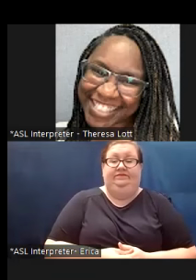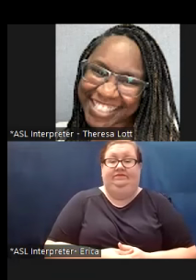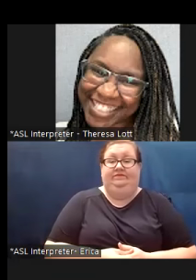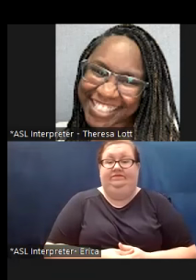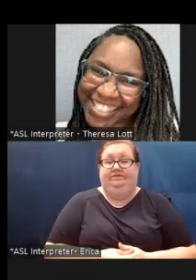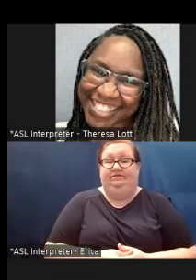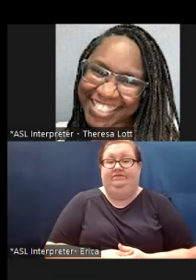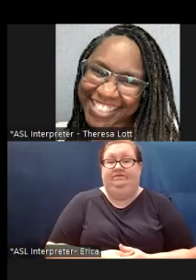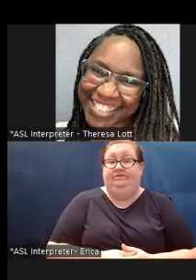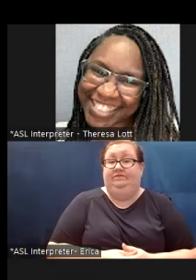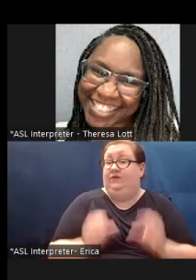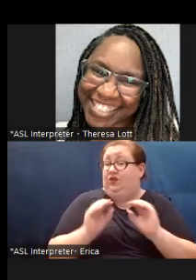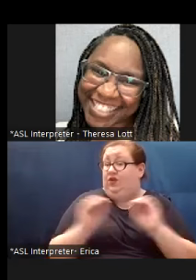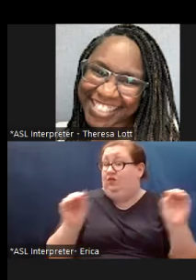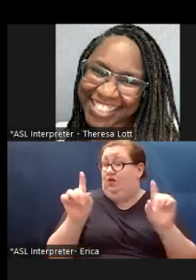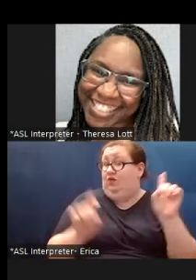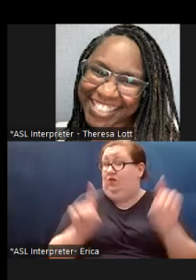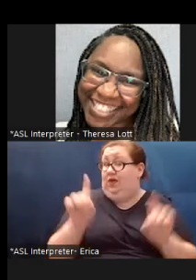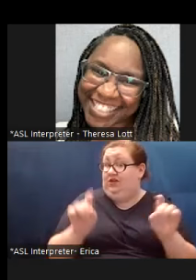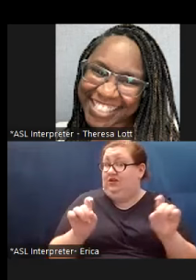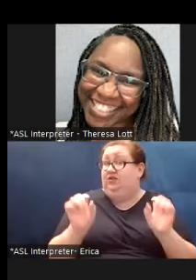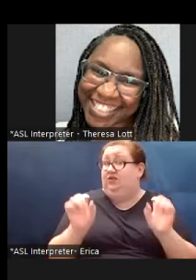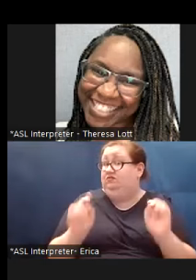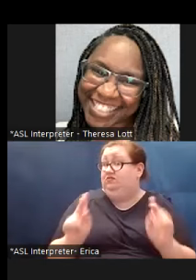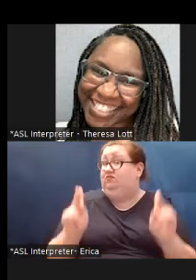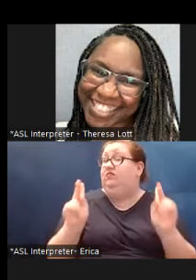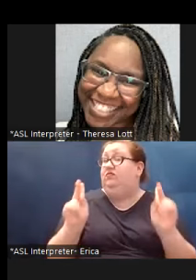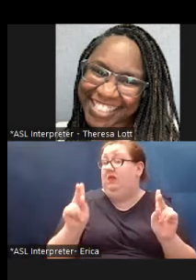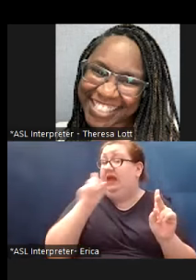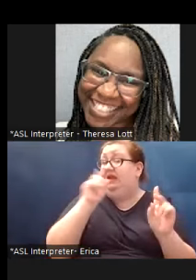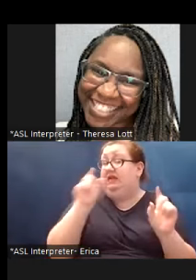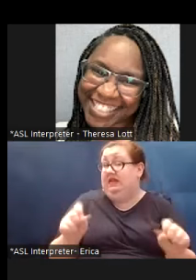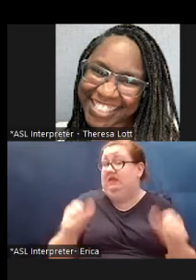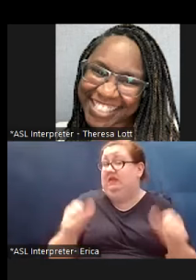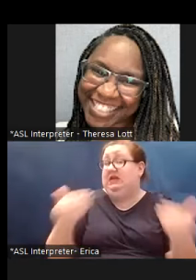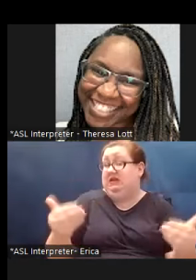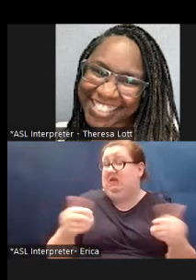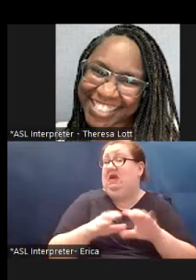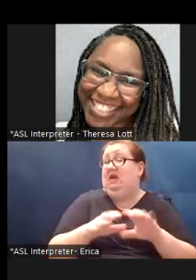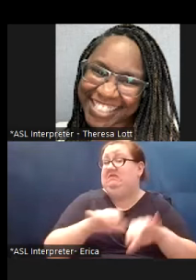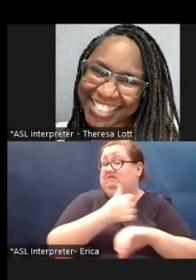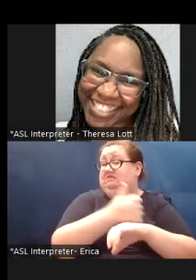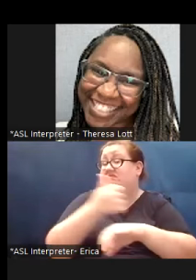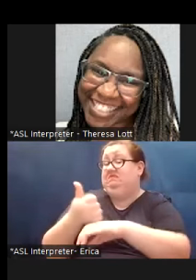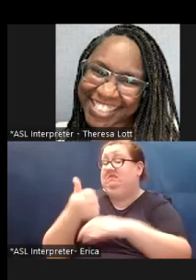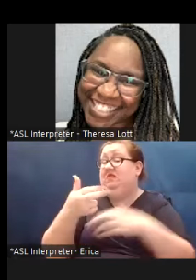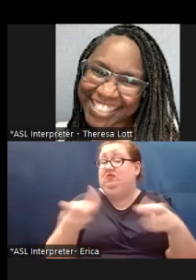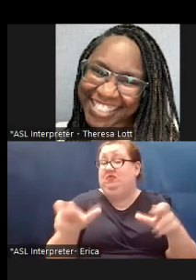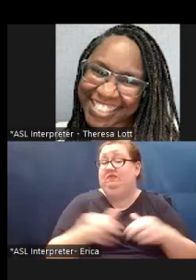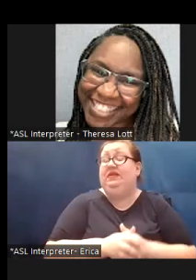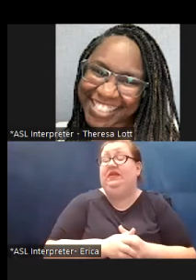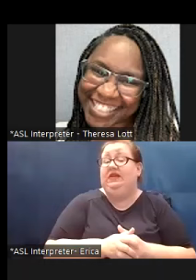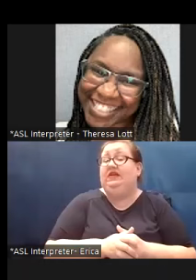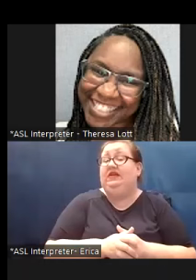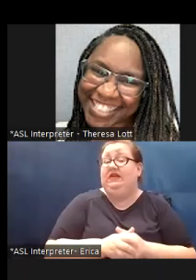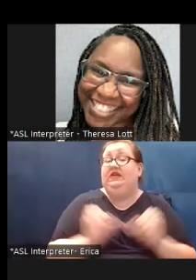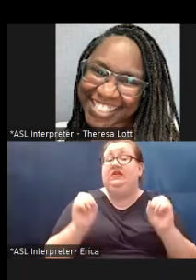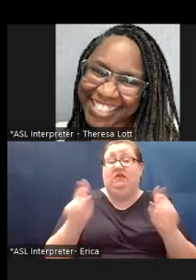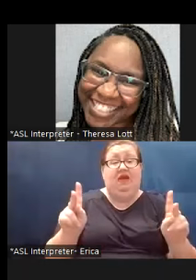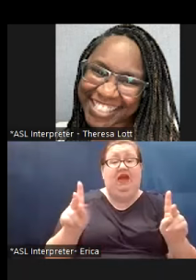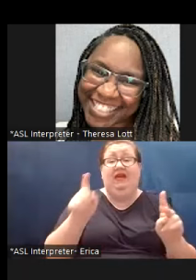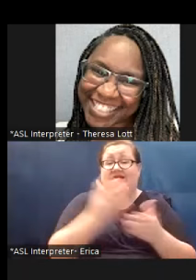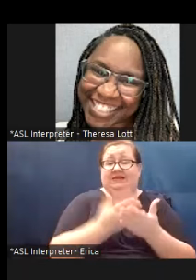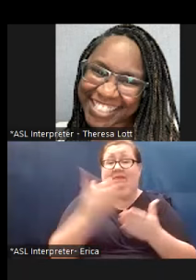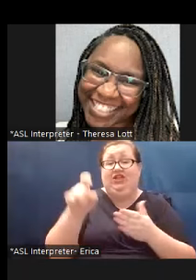Seeing that there are no questions, I think we can get them opened. So as we said, something should pop